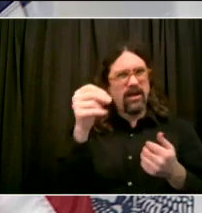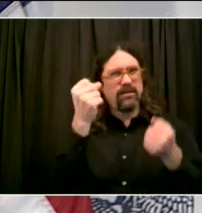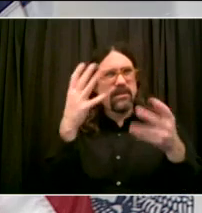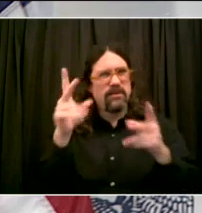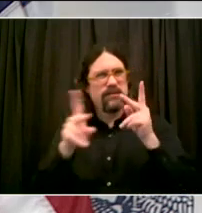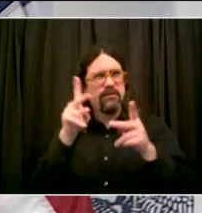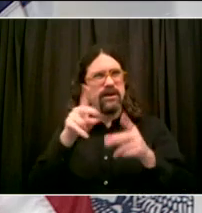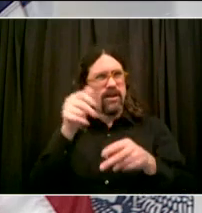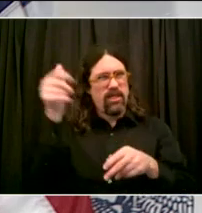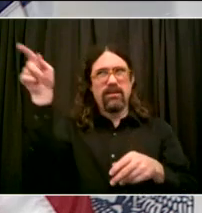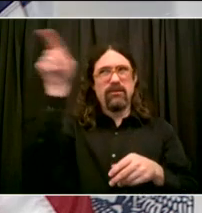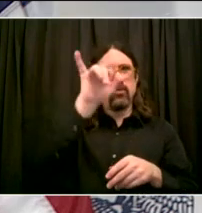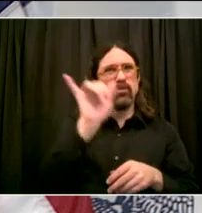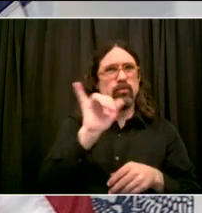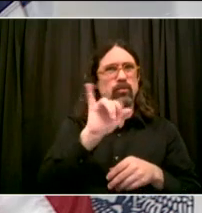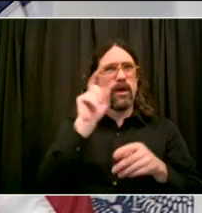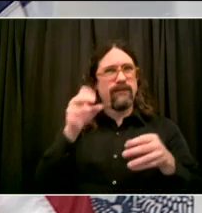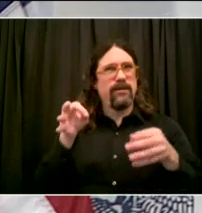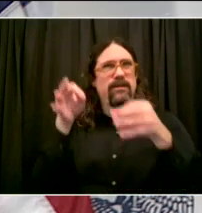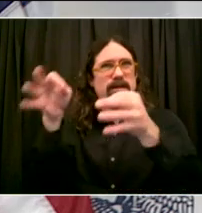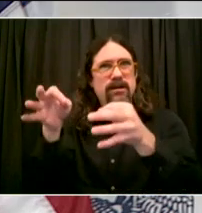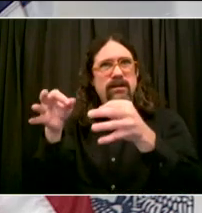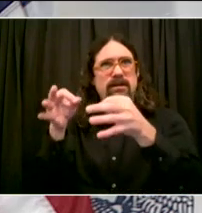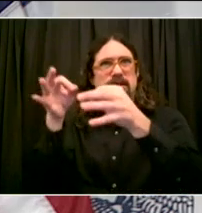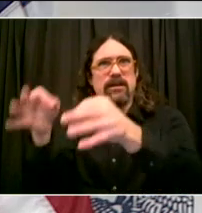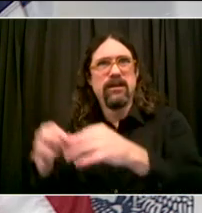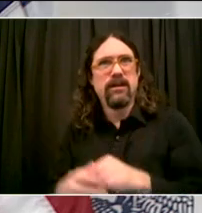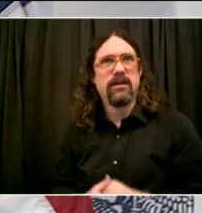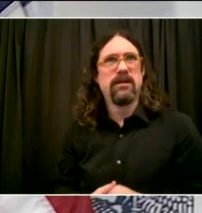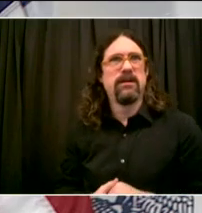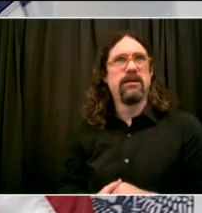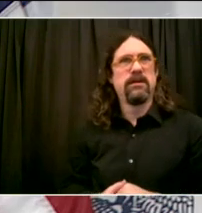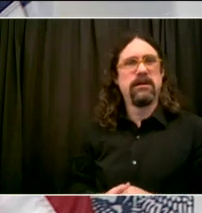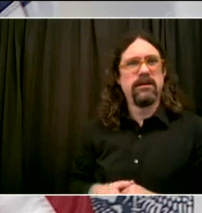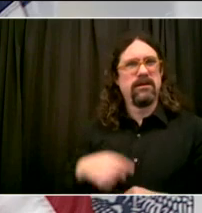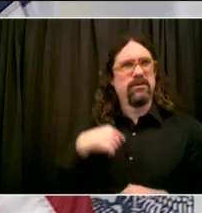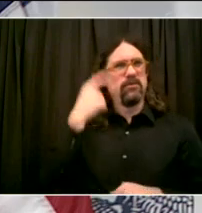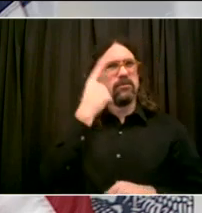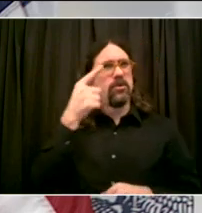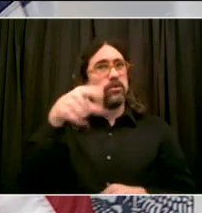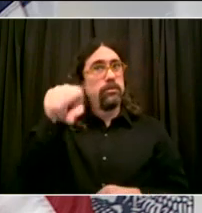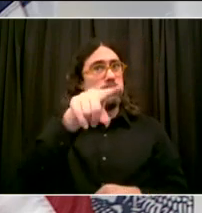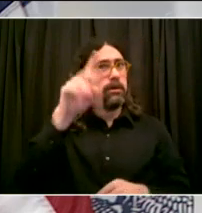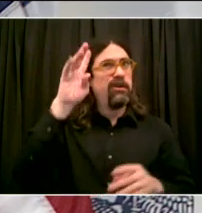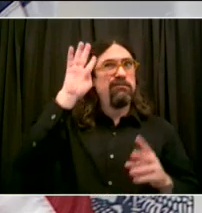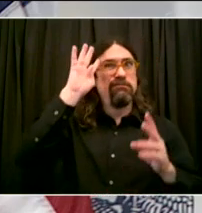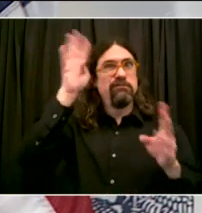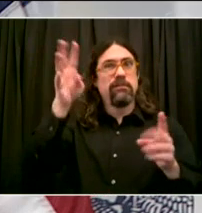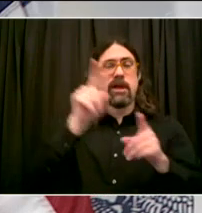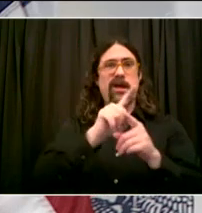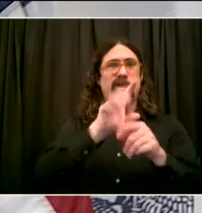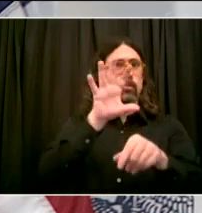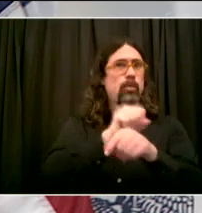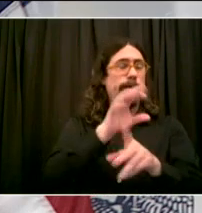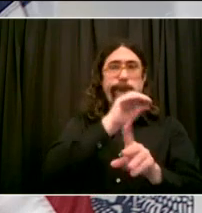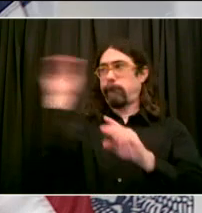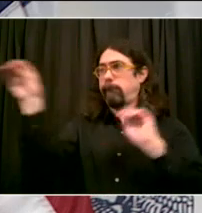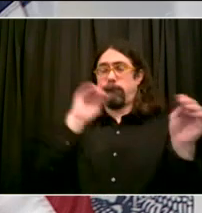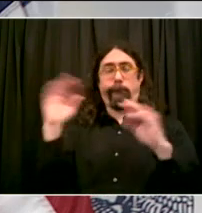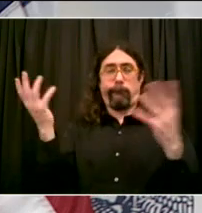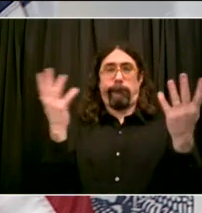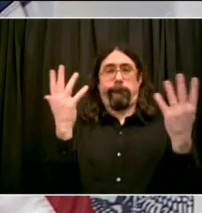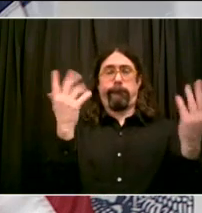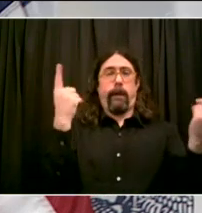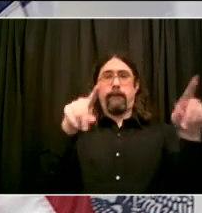done so people know what to expect? Is it you get moved into the next week on the same day at the same time at the same facility? Is